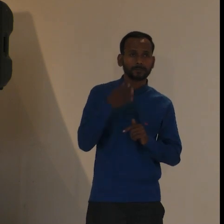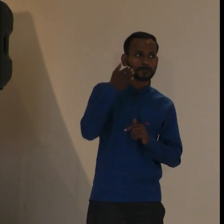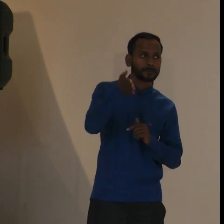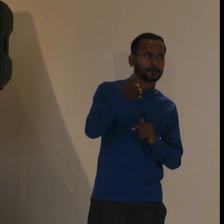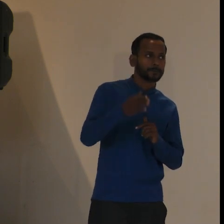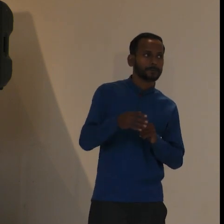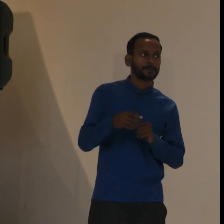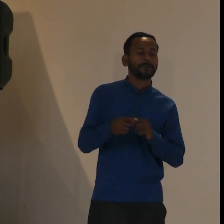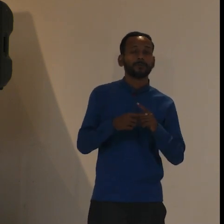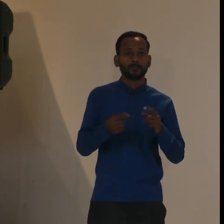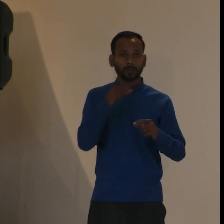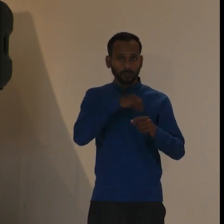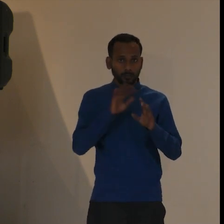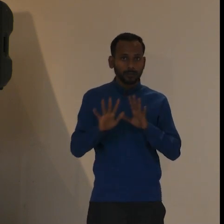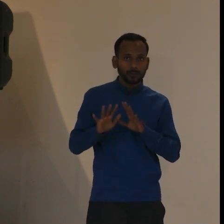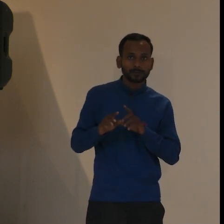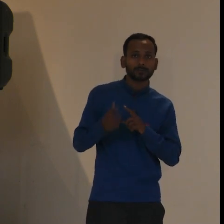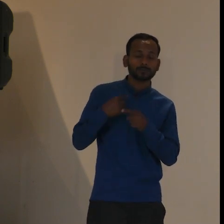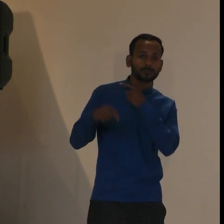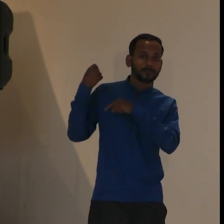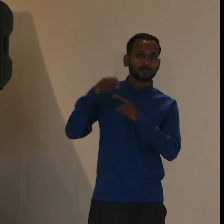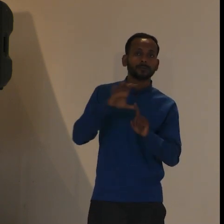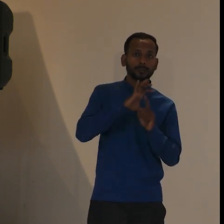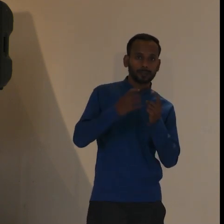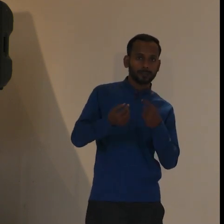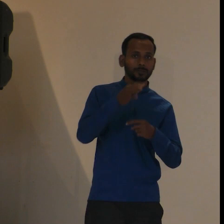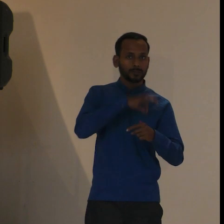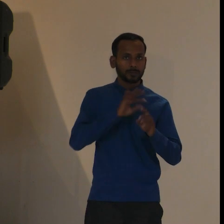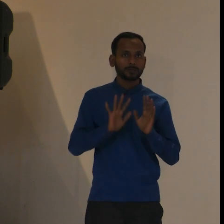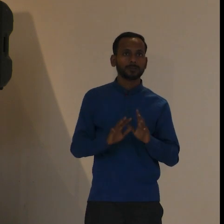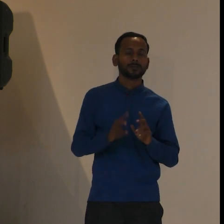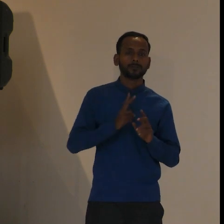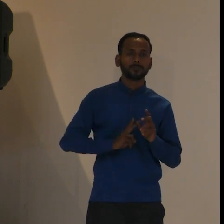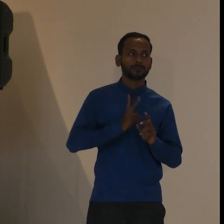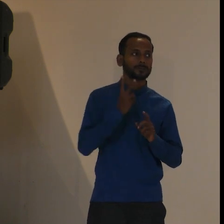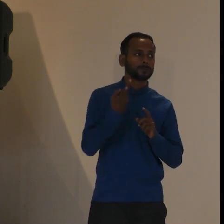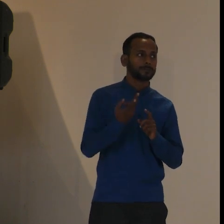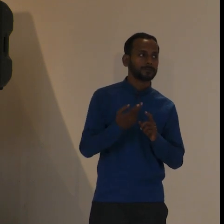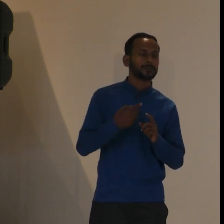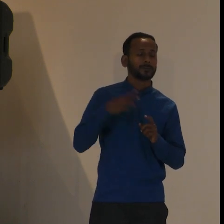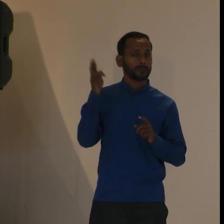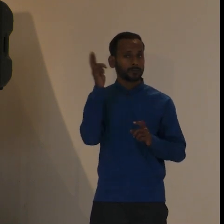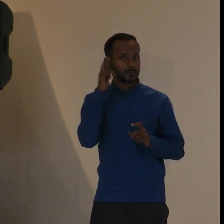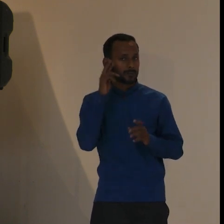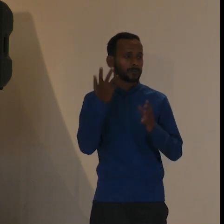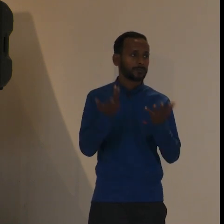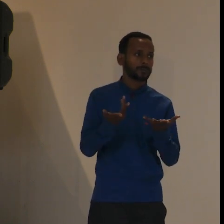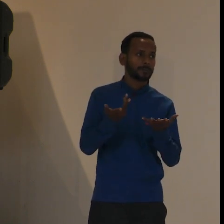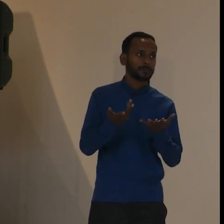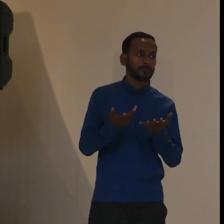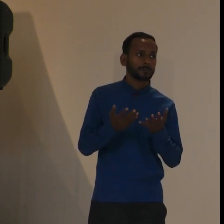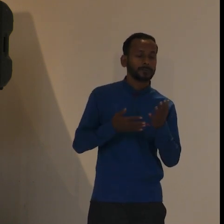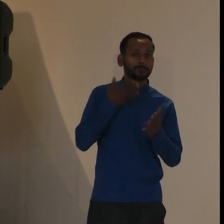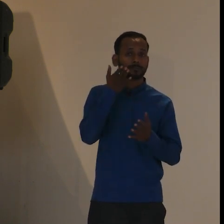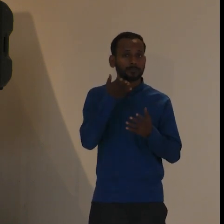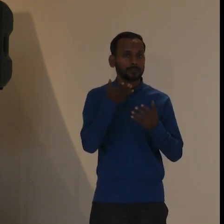aesthetic value, they also have historical value, they also have cultural value. Right? I hope that kind of it addresses